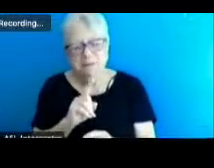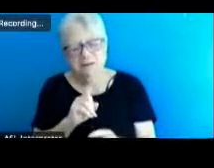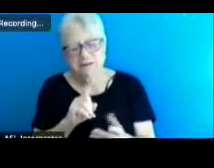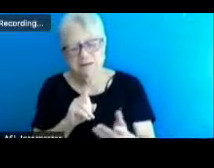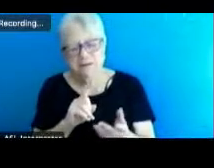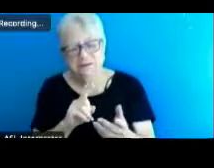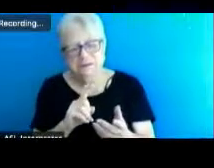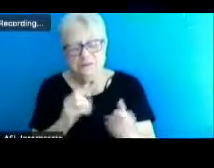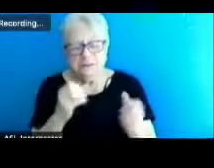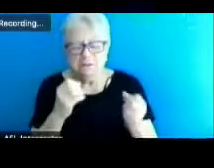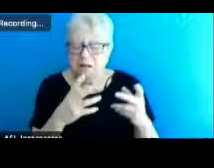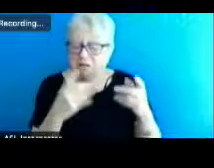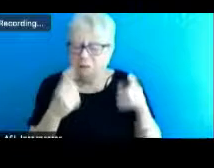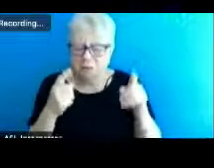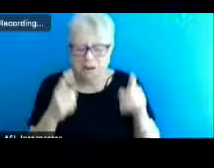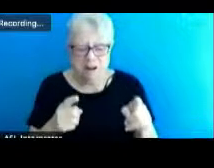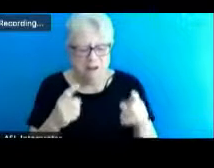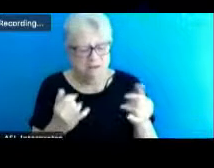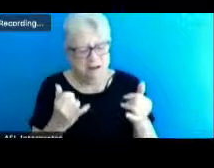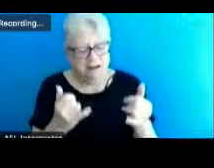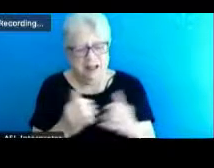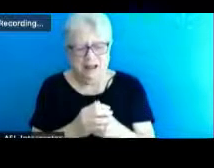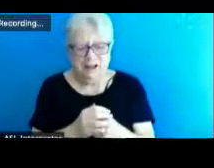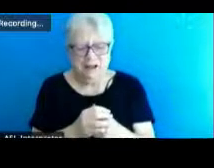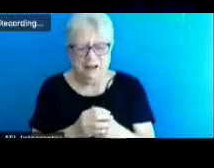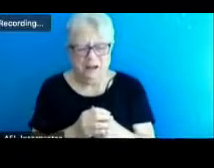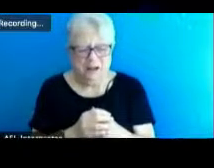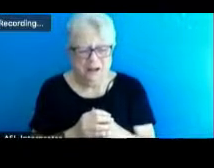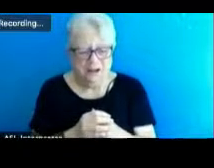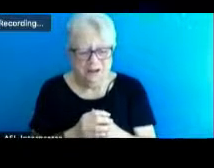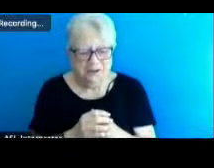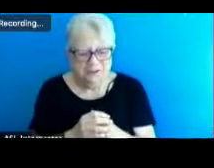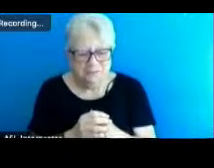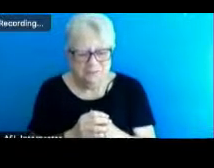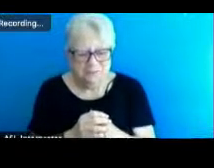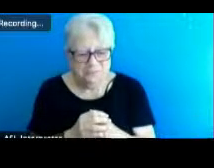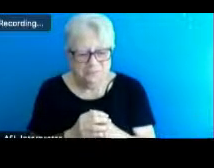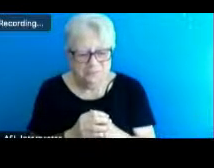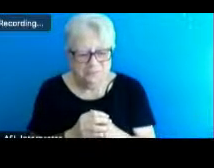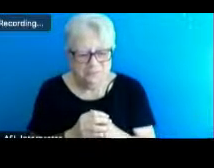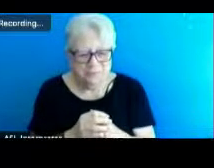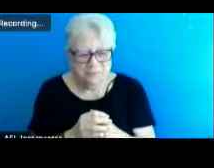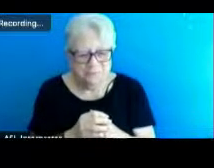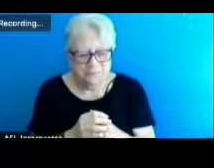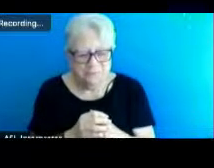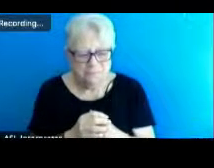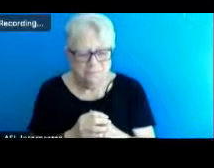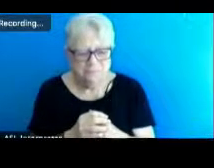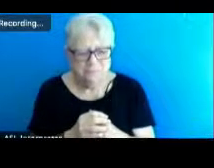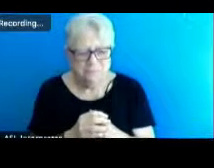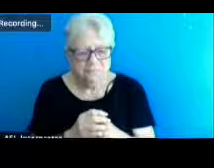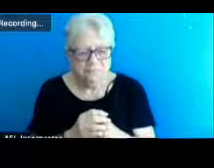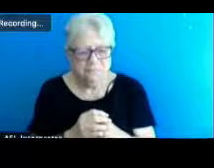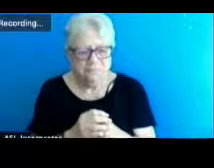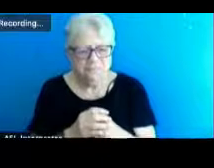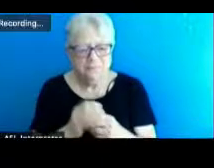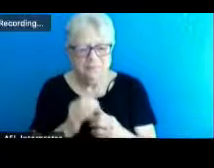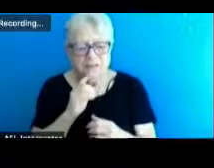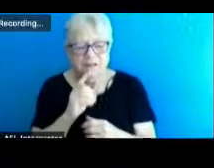lot going on. I have no problem sharing the wealth of this work.